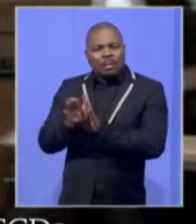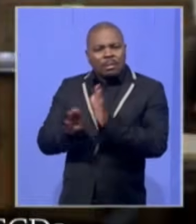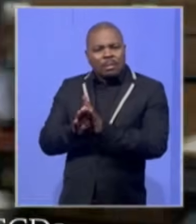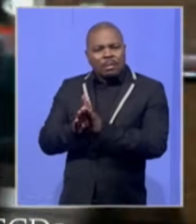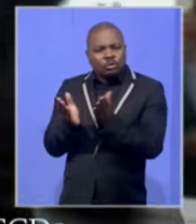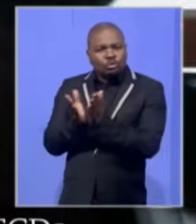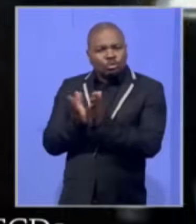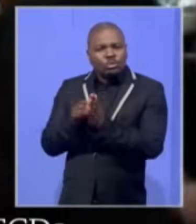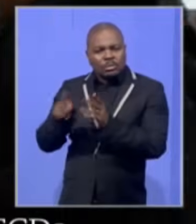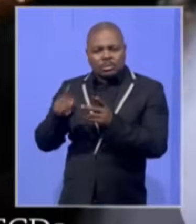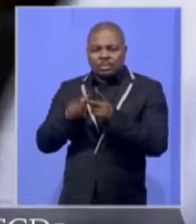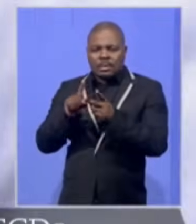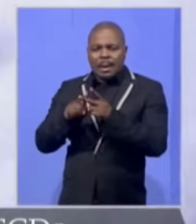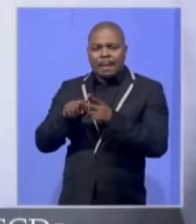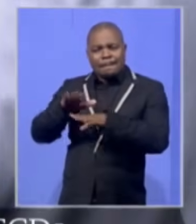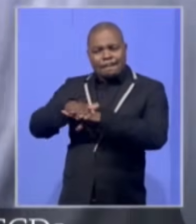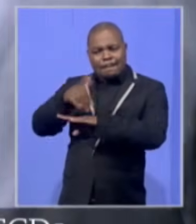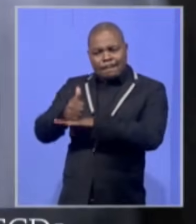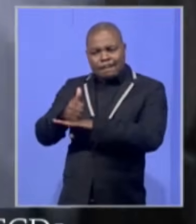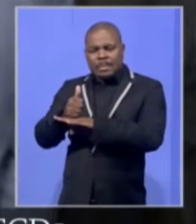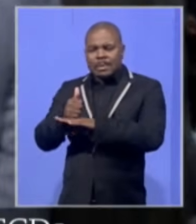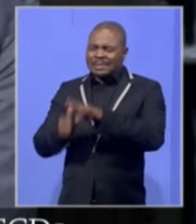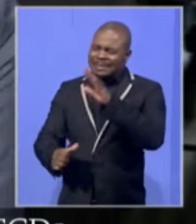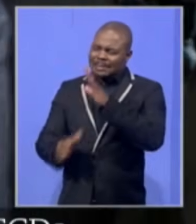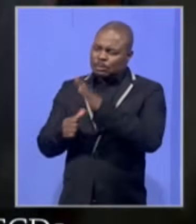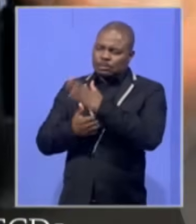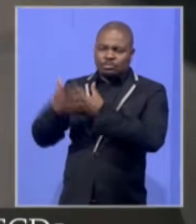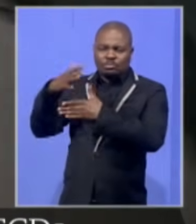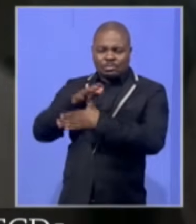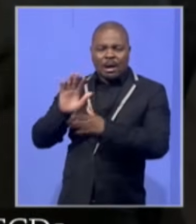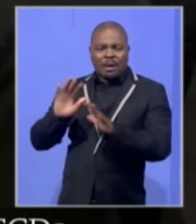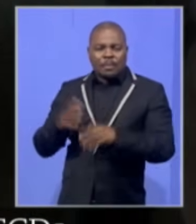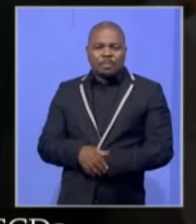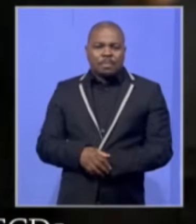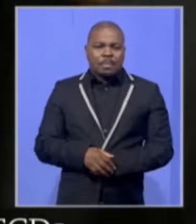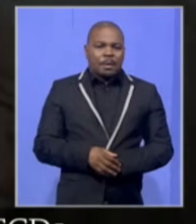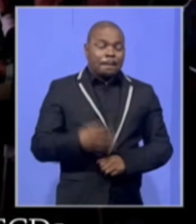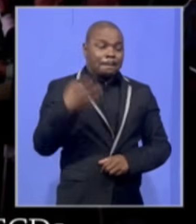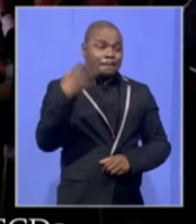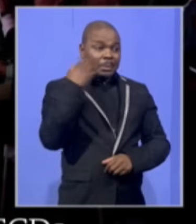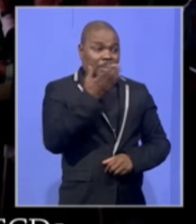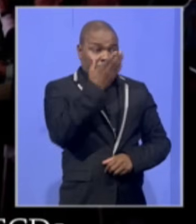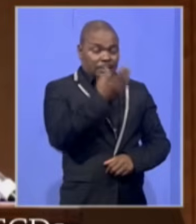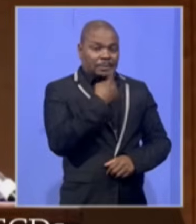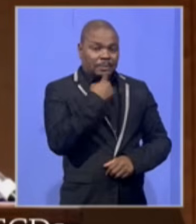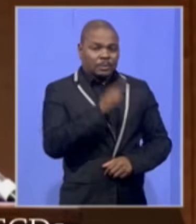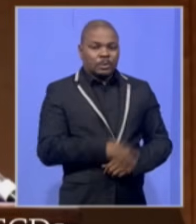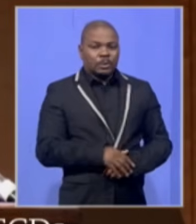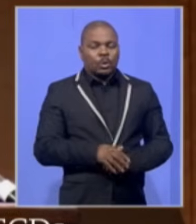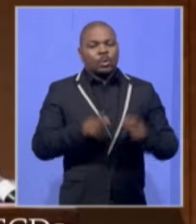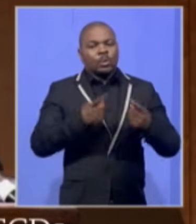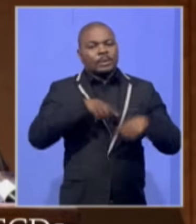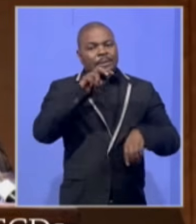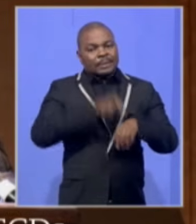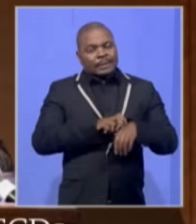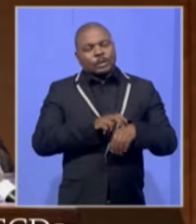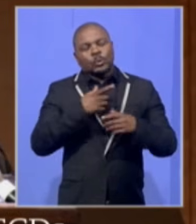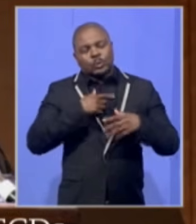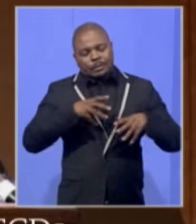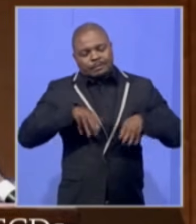ditheo tsa thuto ya bona di ka bewa jang kwa setlhoeng. Minister, you were saying We need to admit where we've